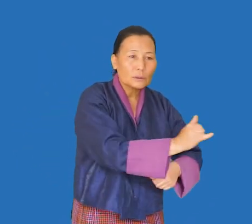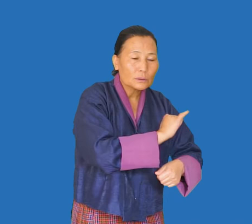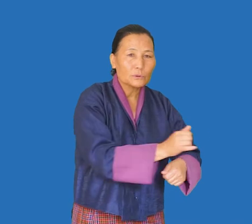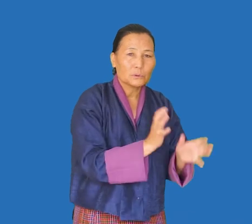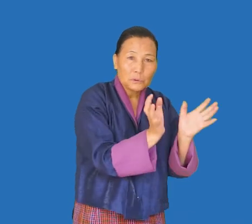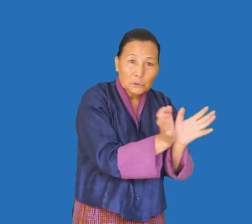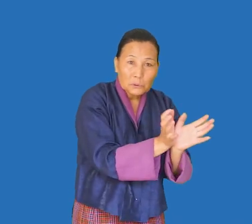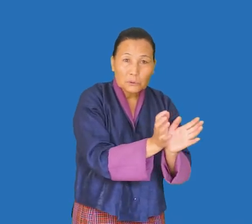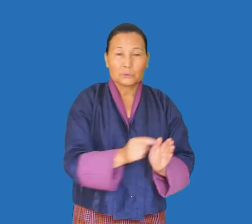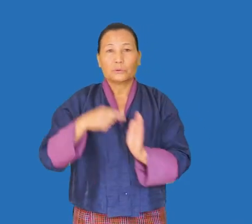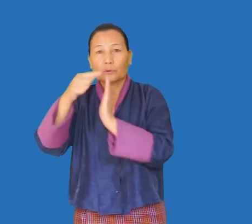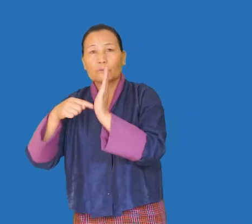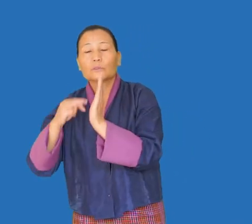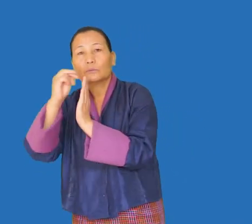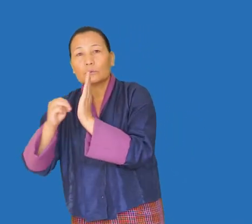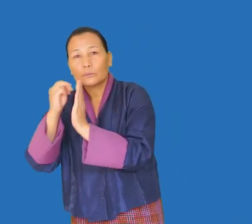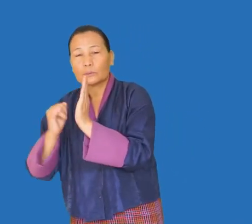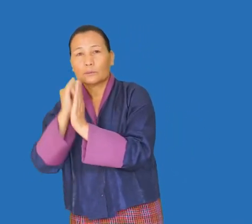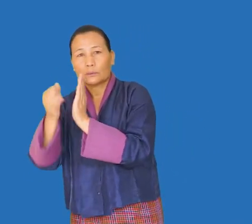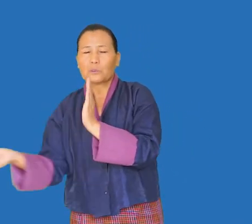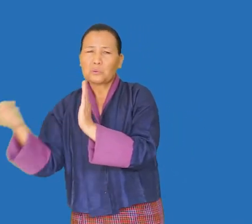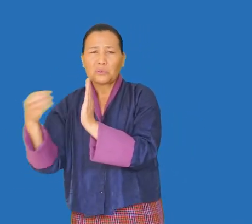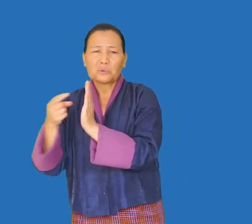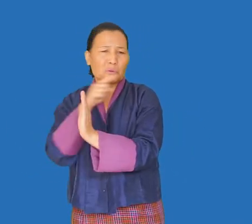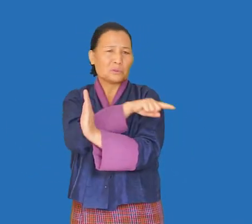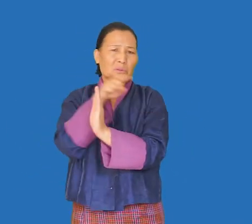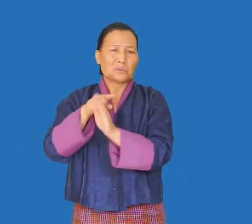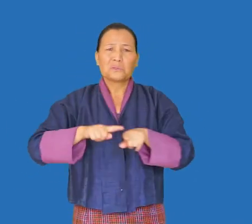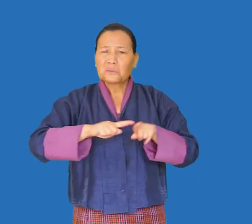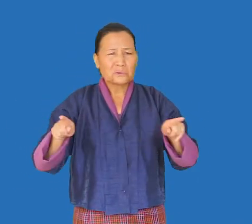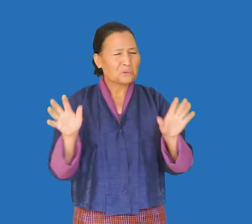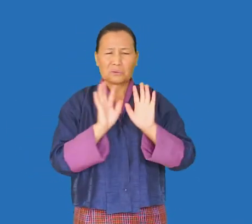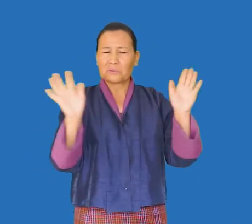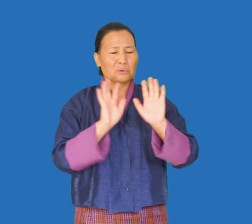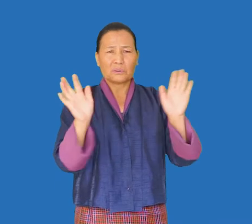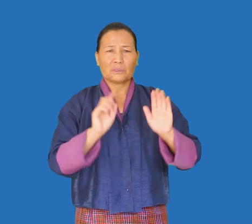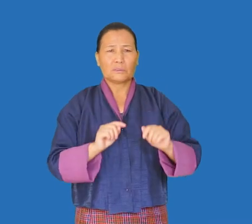Online should be same as offline behavior.